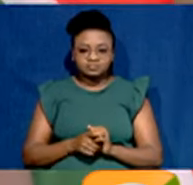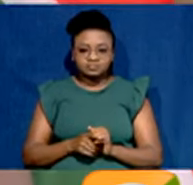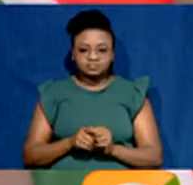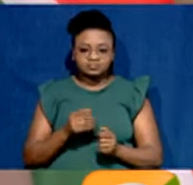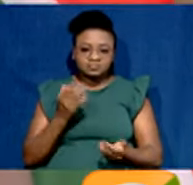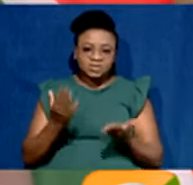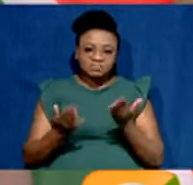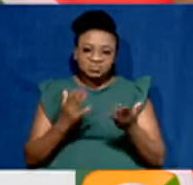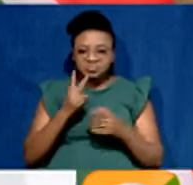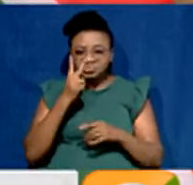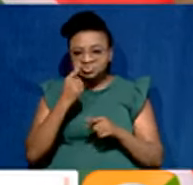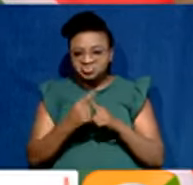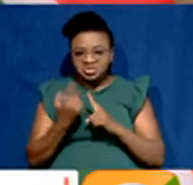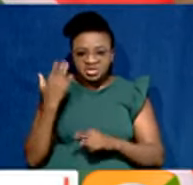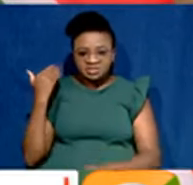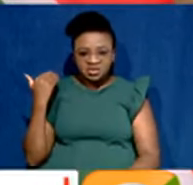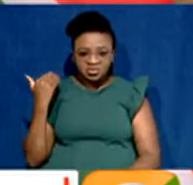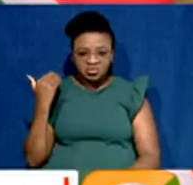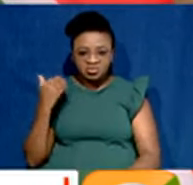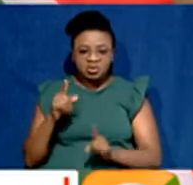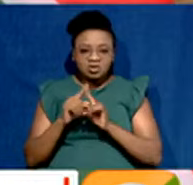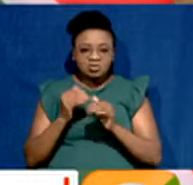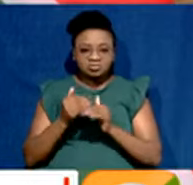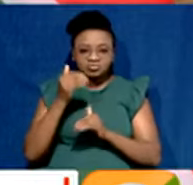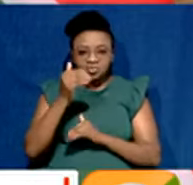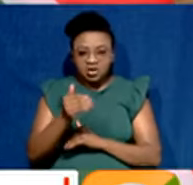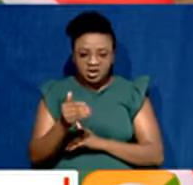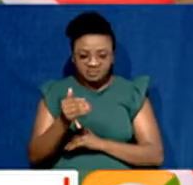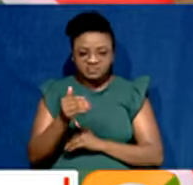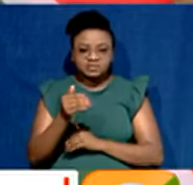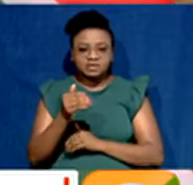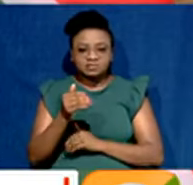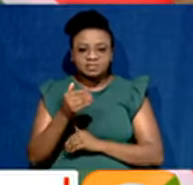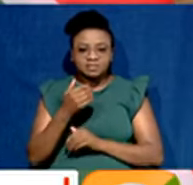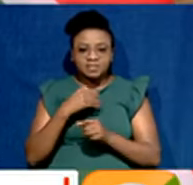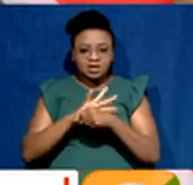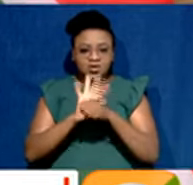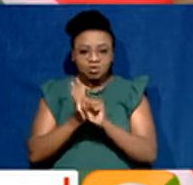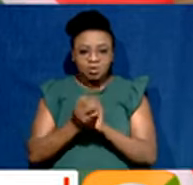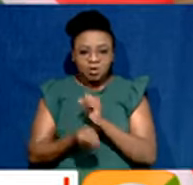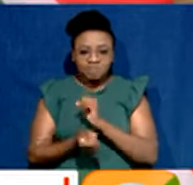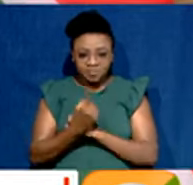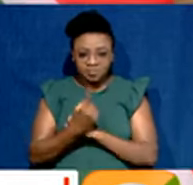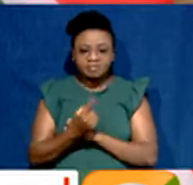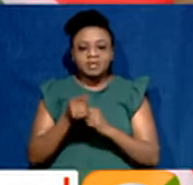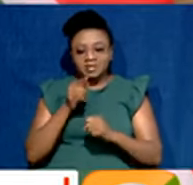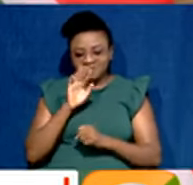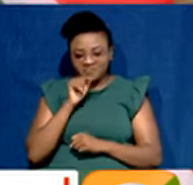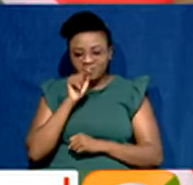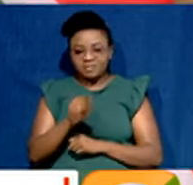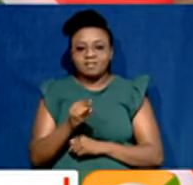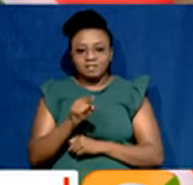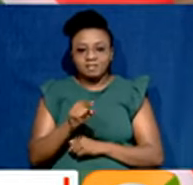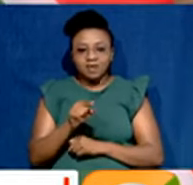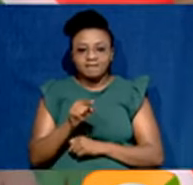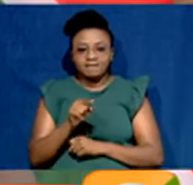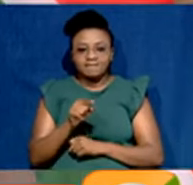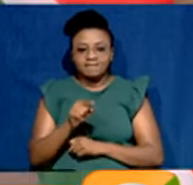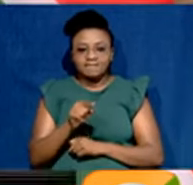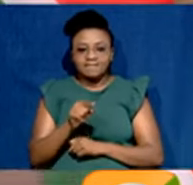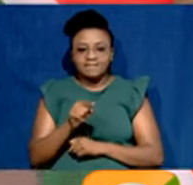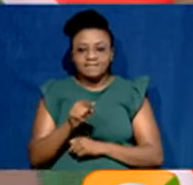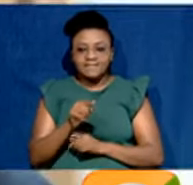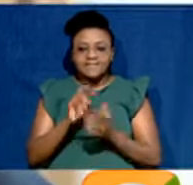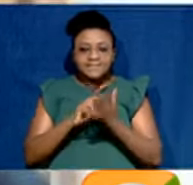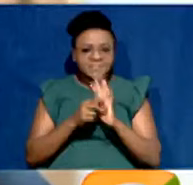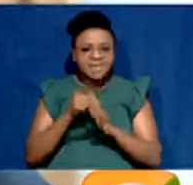Maybe 2 years ago, immediately after the serious the COVID situation. That is when they began to meaning increase. They were